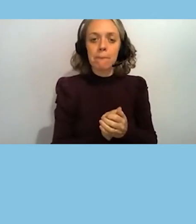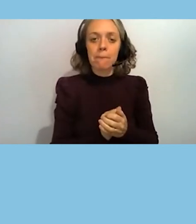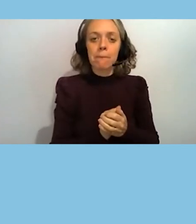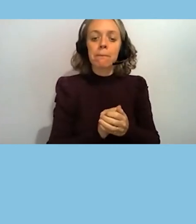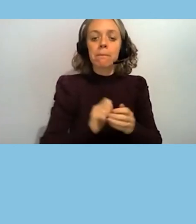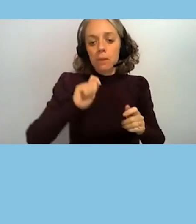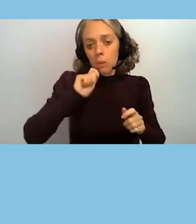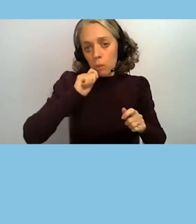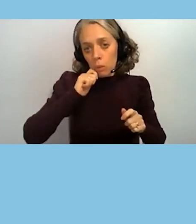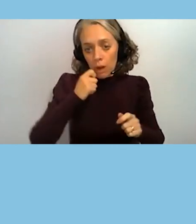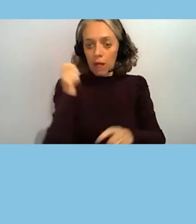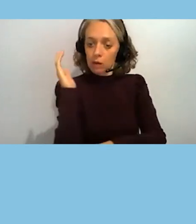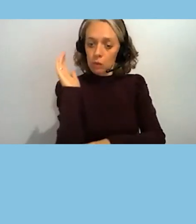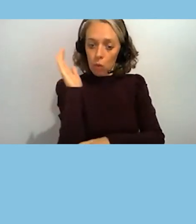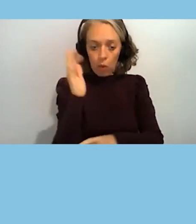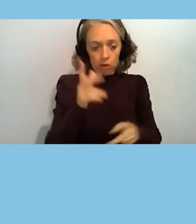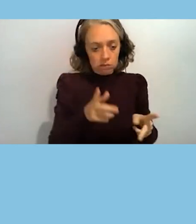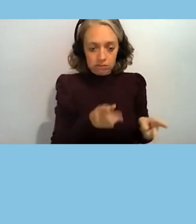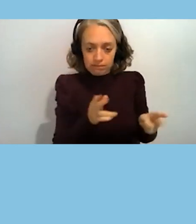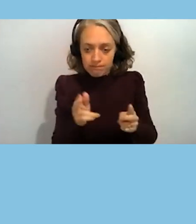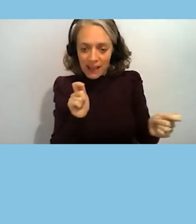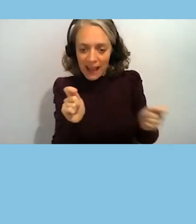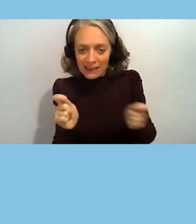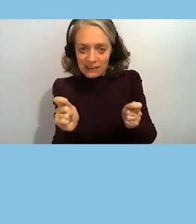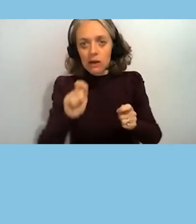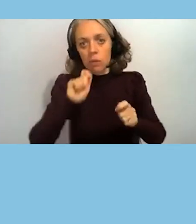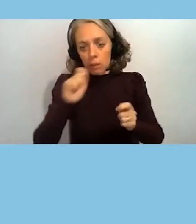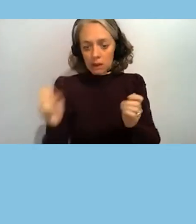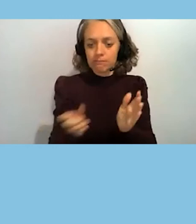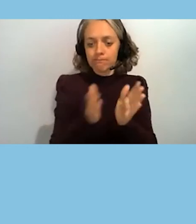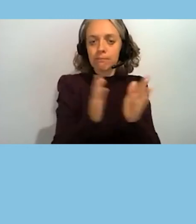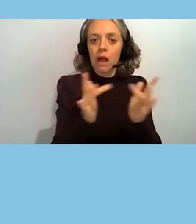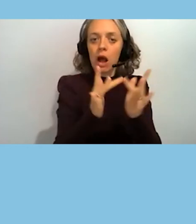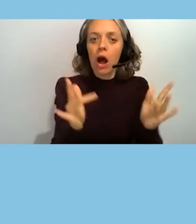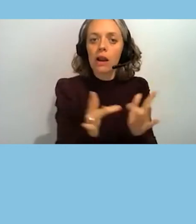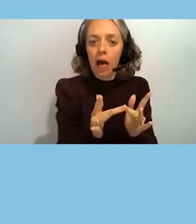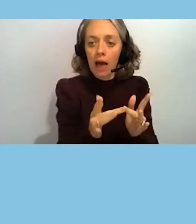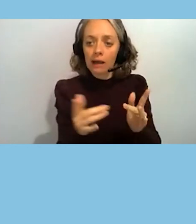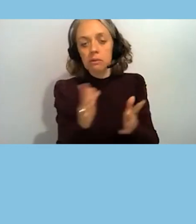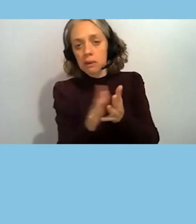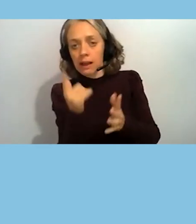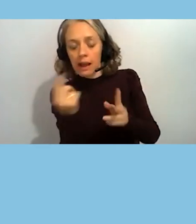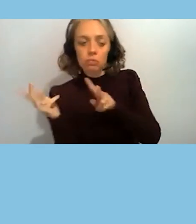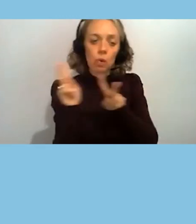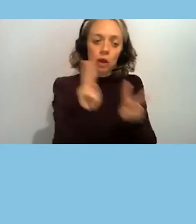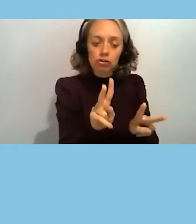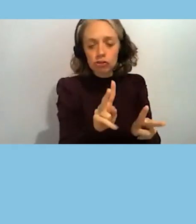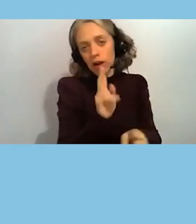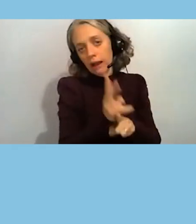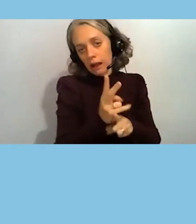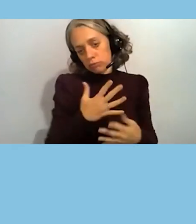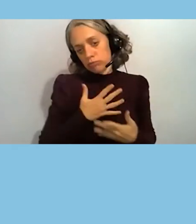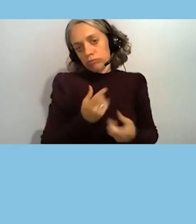made available online shortly after the event has ended, and you'll be able to return to these conversations at the time that suits